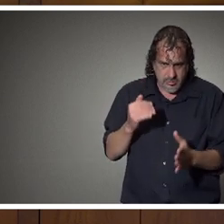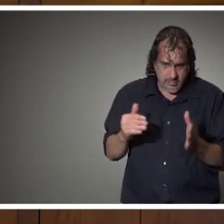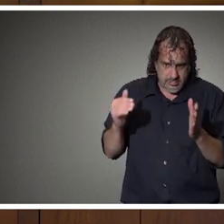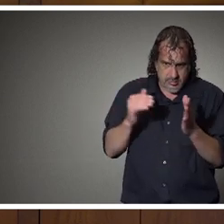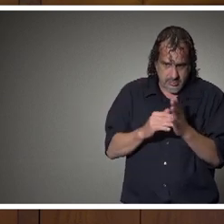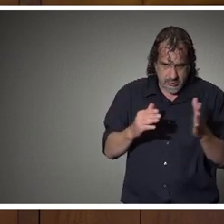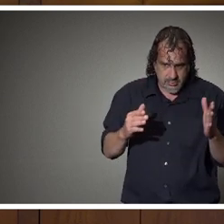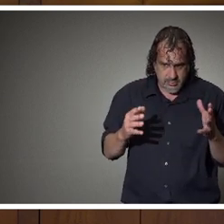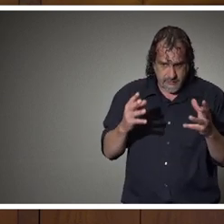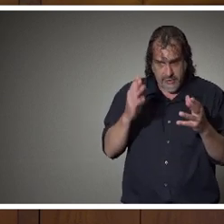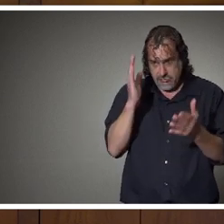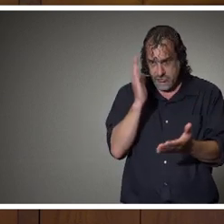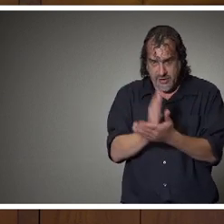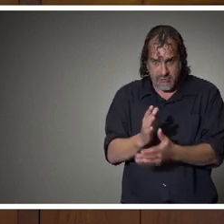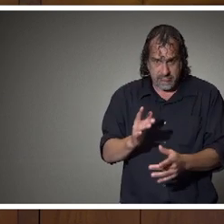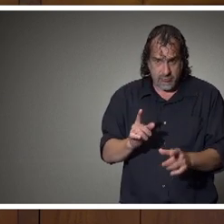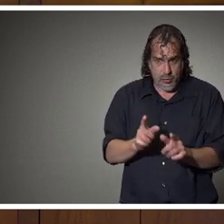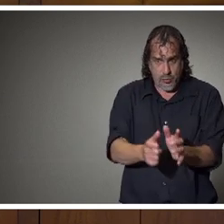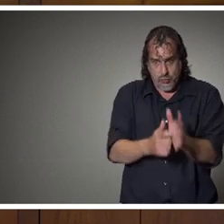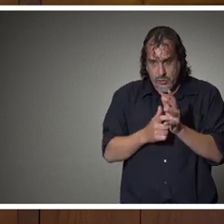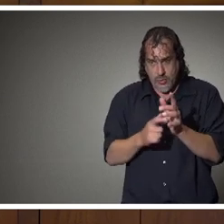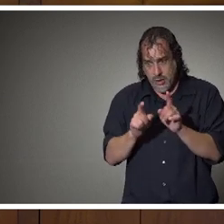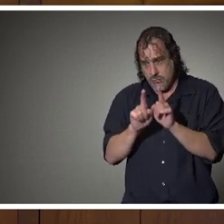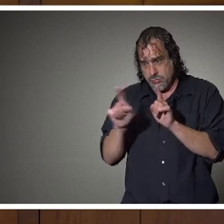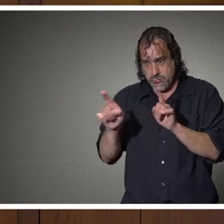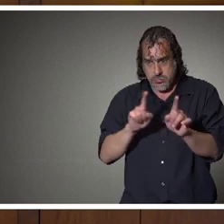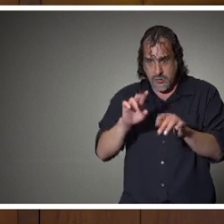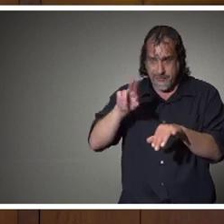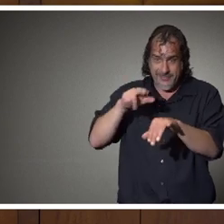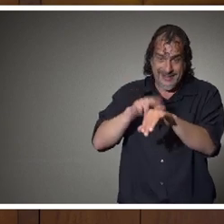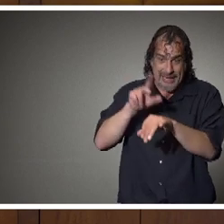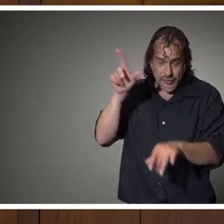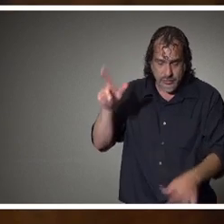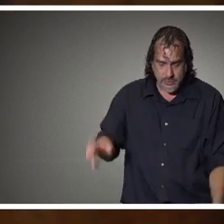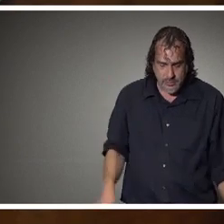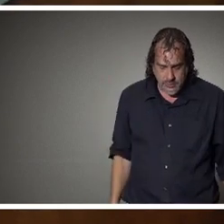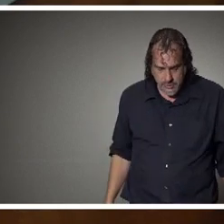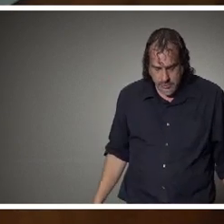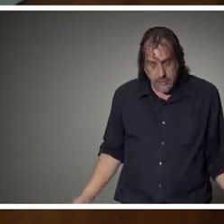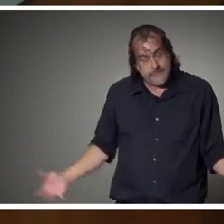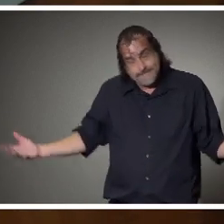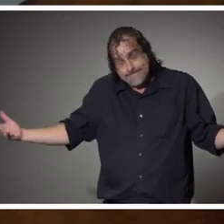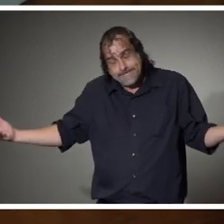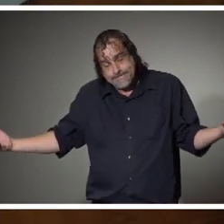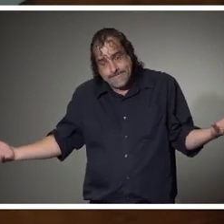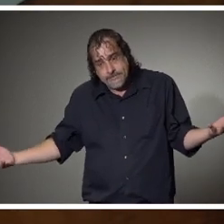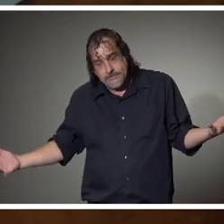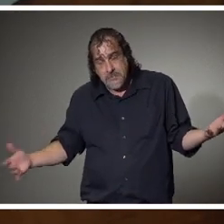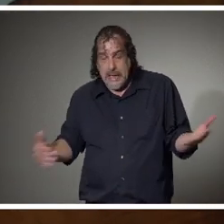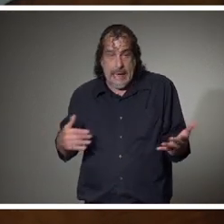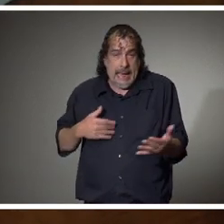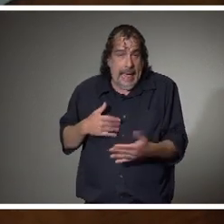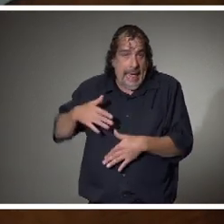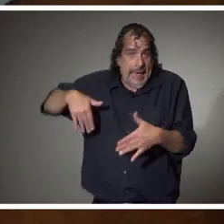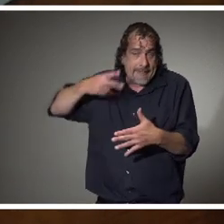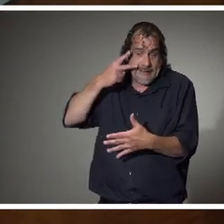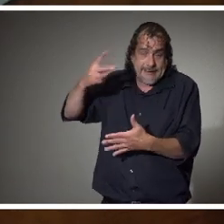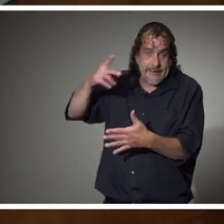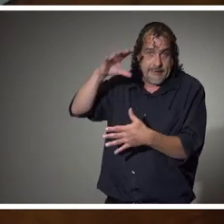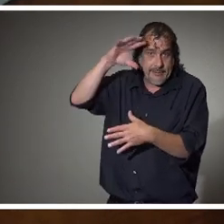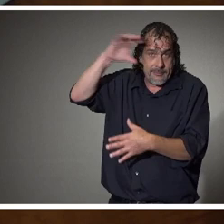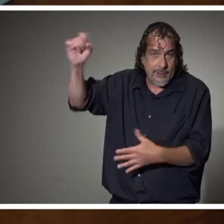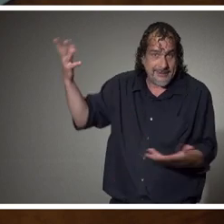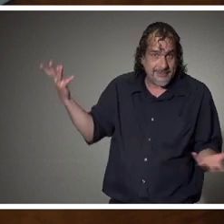being faded out on the national level. Right. I didn't see what the president said. I was in a